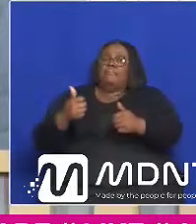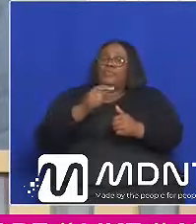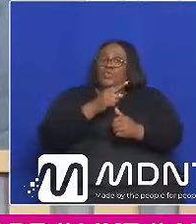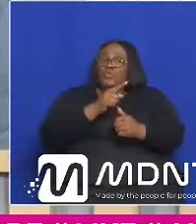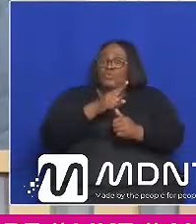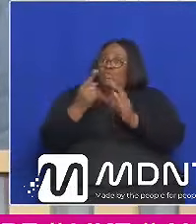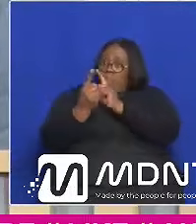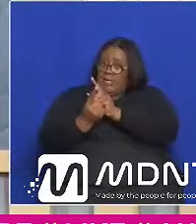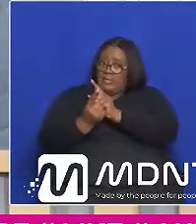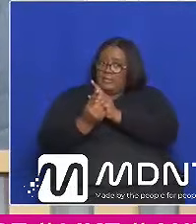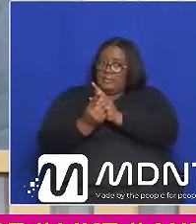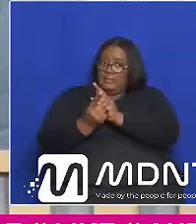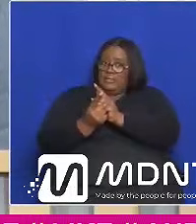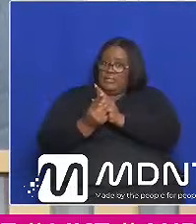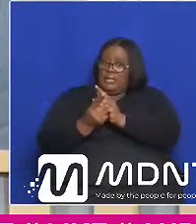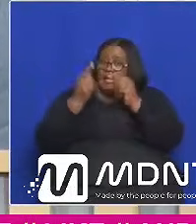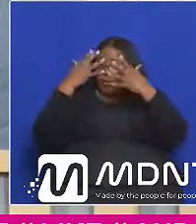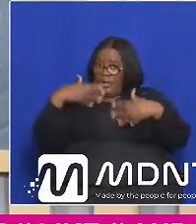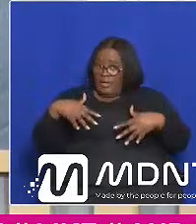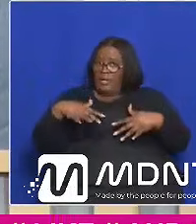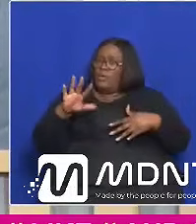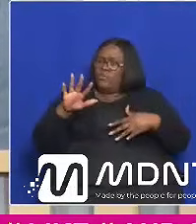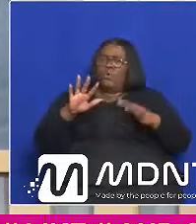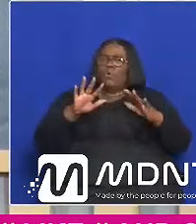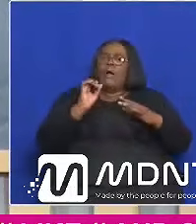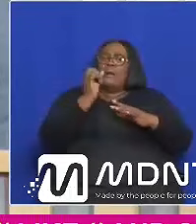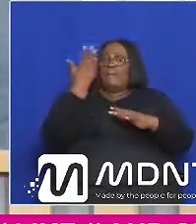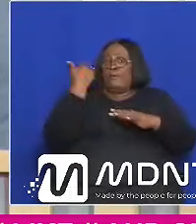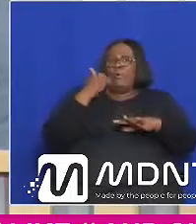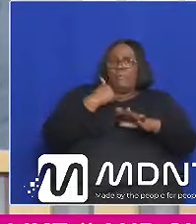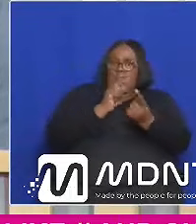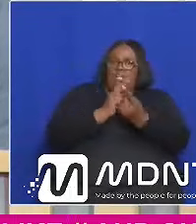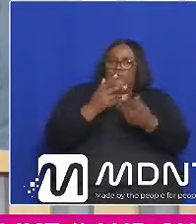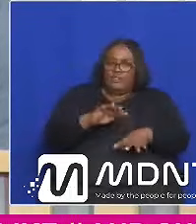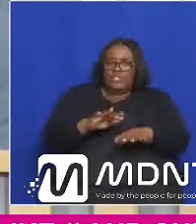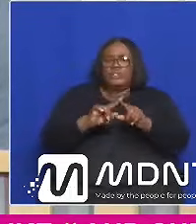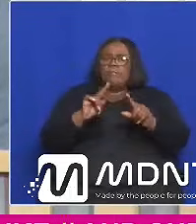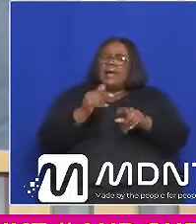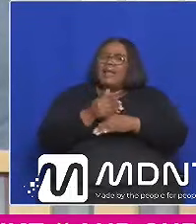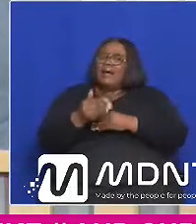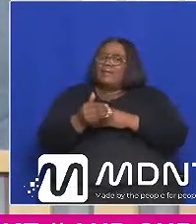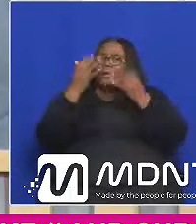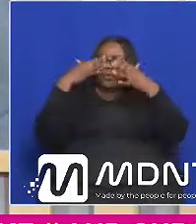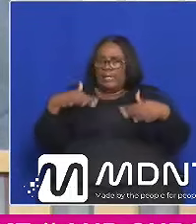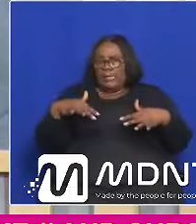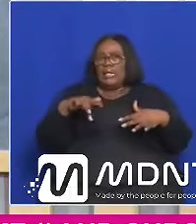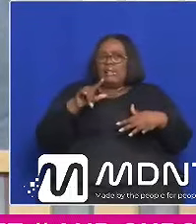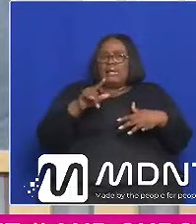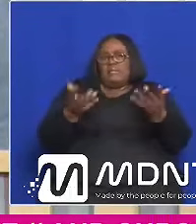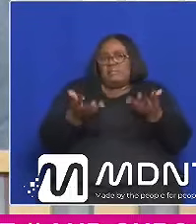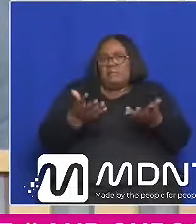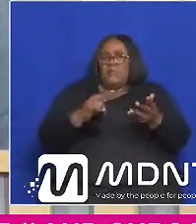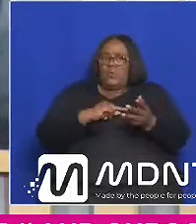before. I'm saying at the wedding, after the wedding, that's when maybe I'll say, because we spent a lot of time sitting on